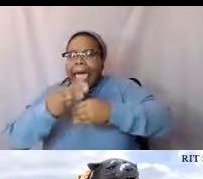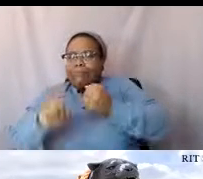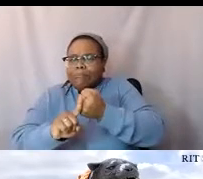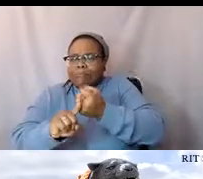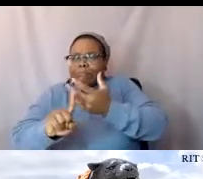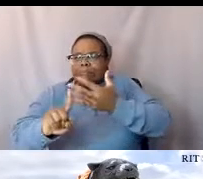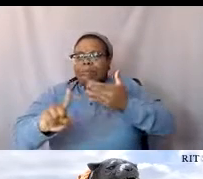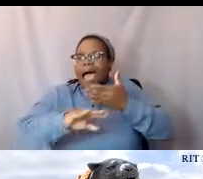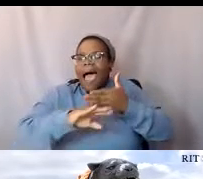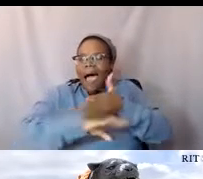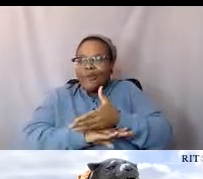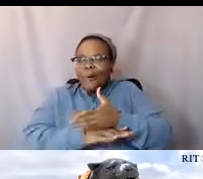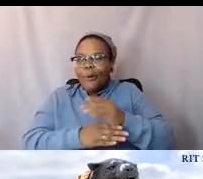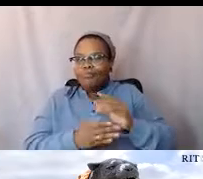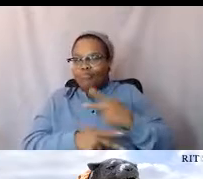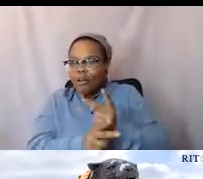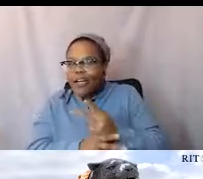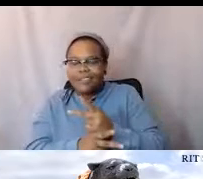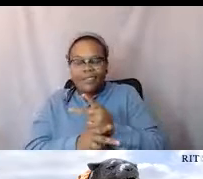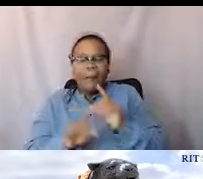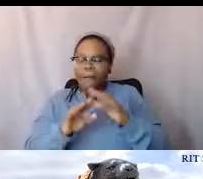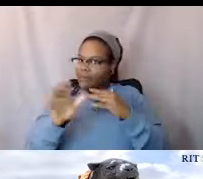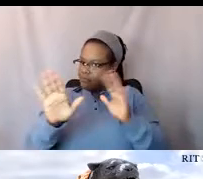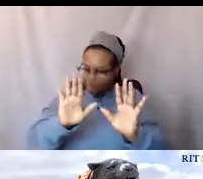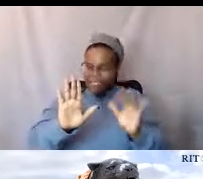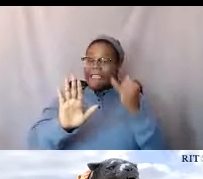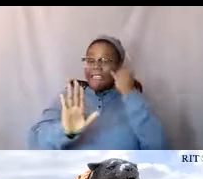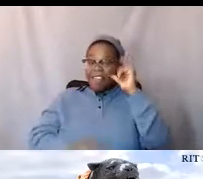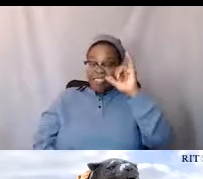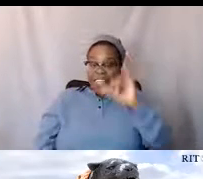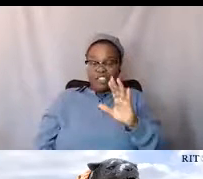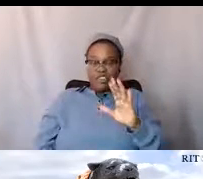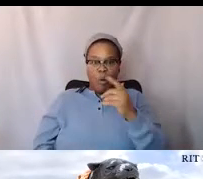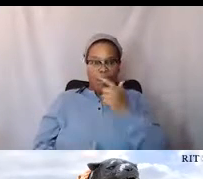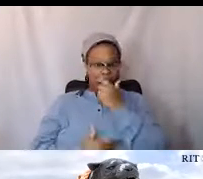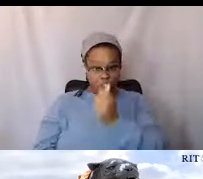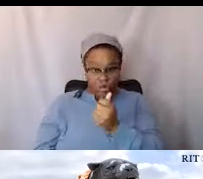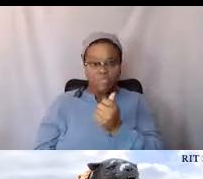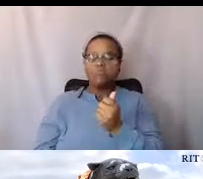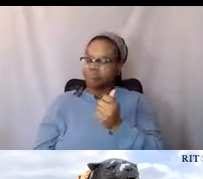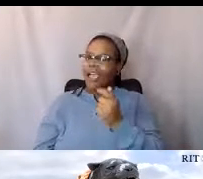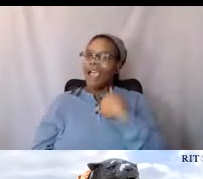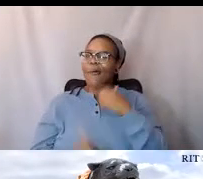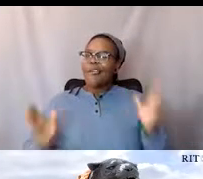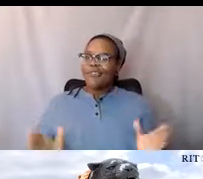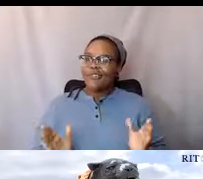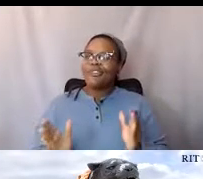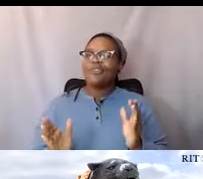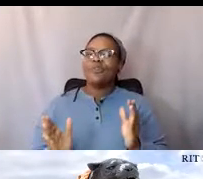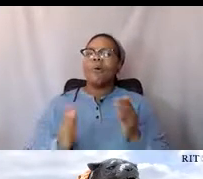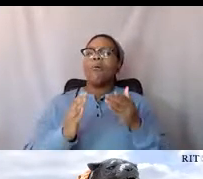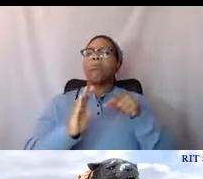production to that. But if that does sort of interest you, I would encourage you to sort of go